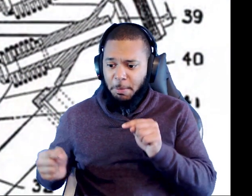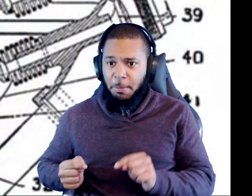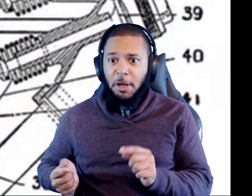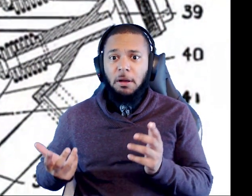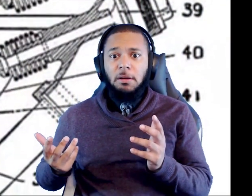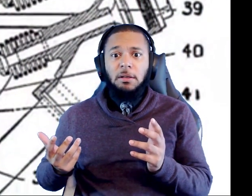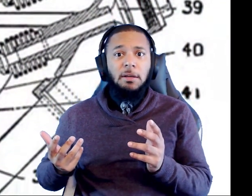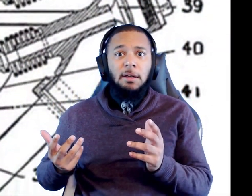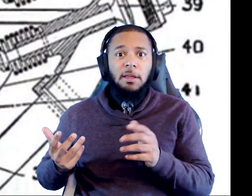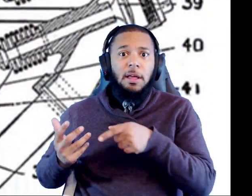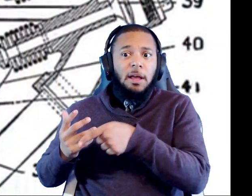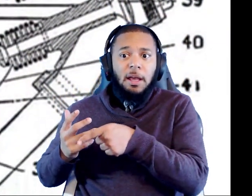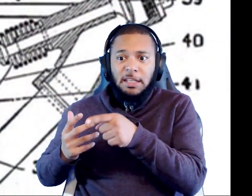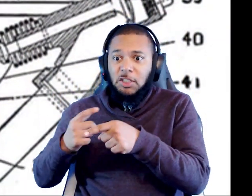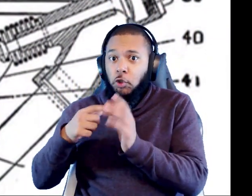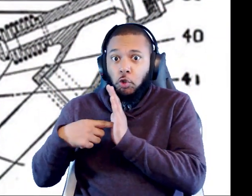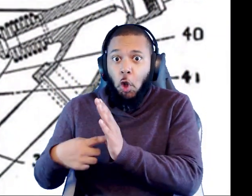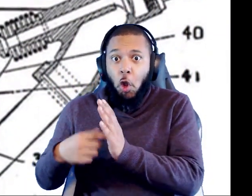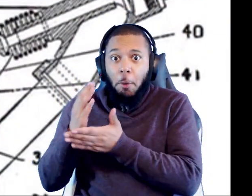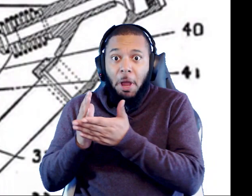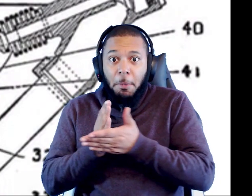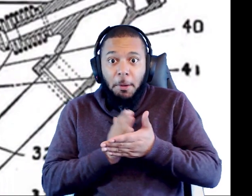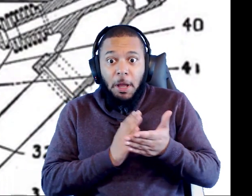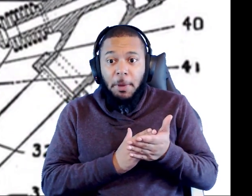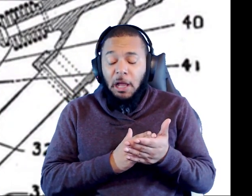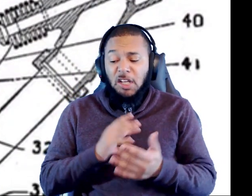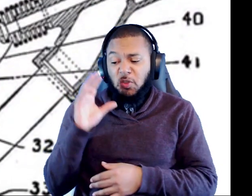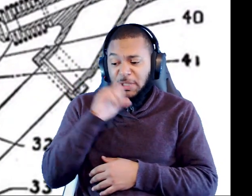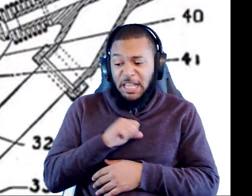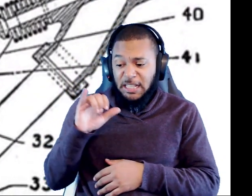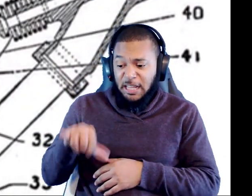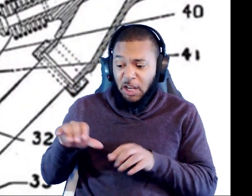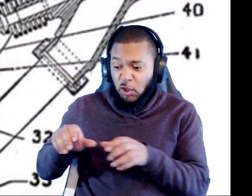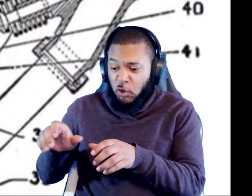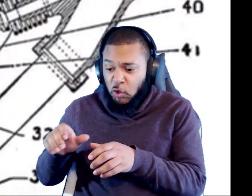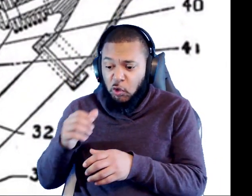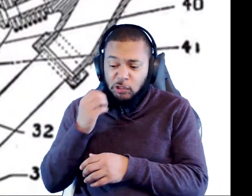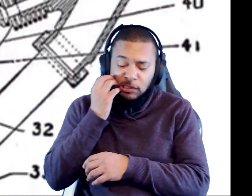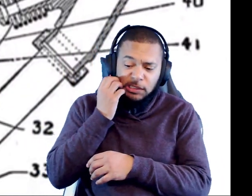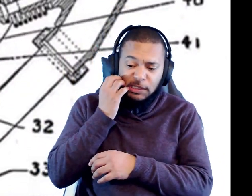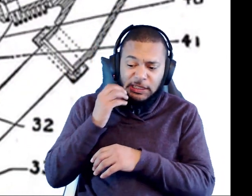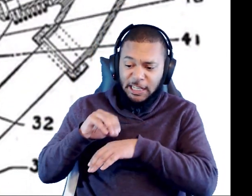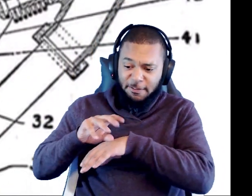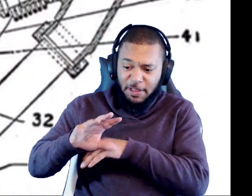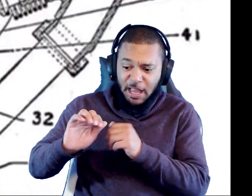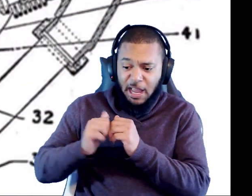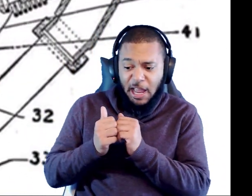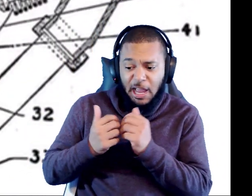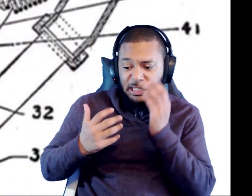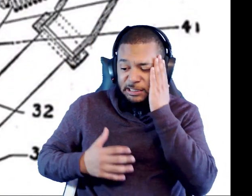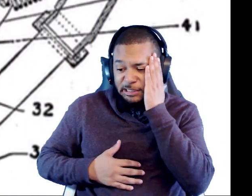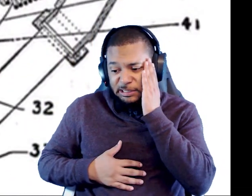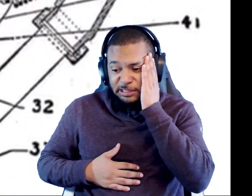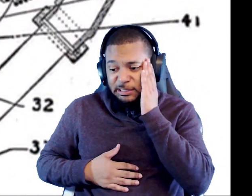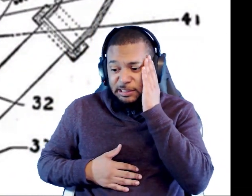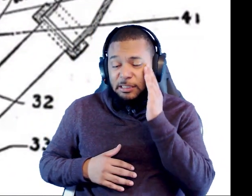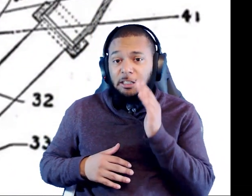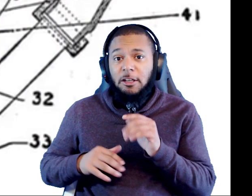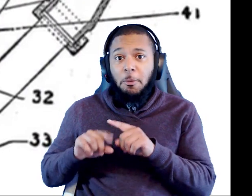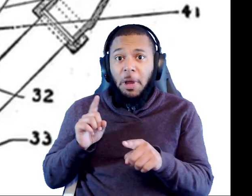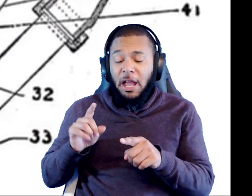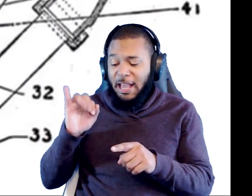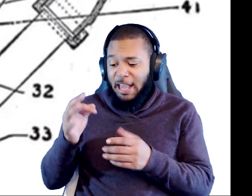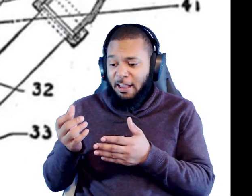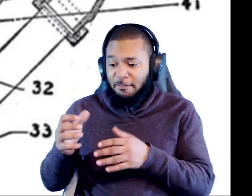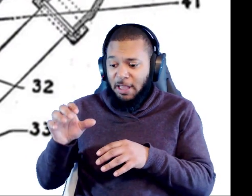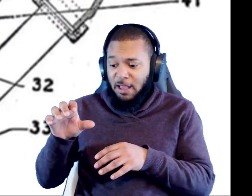can have arrows pointing to all the parts, and you might take some guesses at what that does and how that impacts something else in the engine. But if you took one of the things